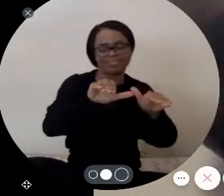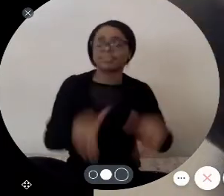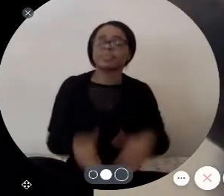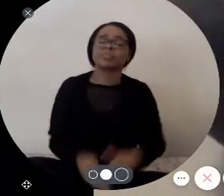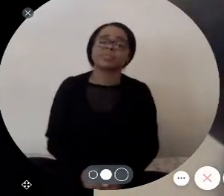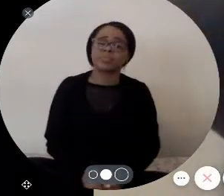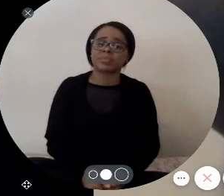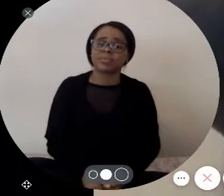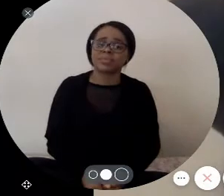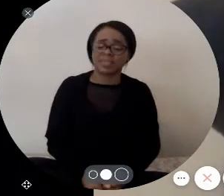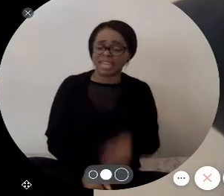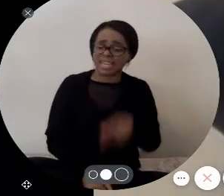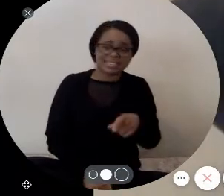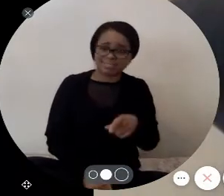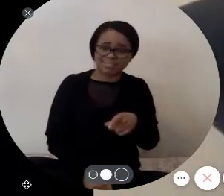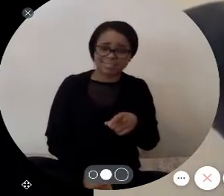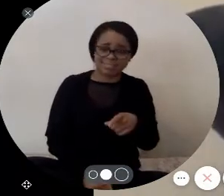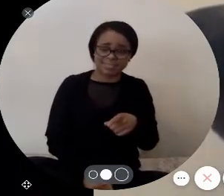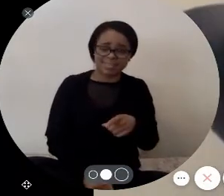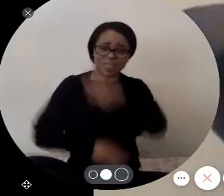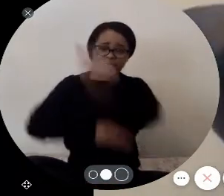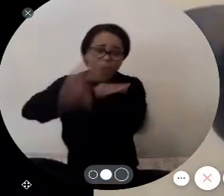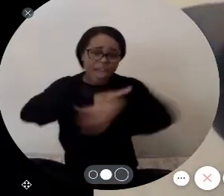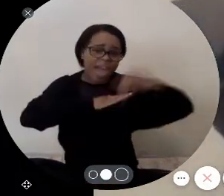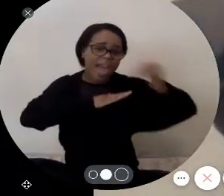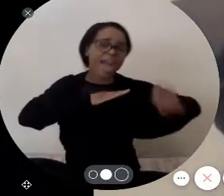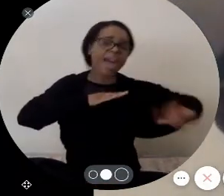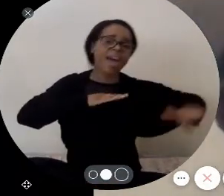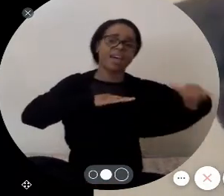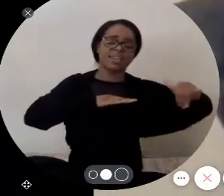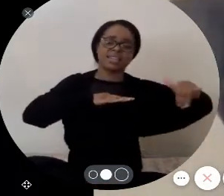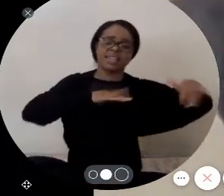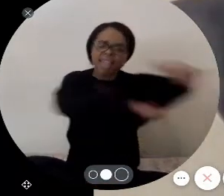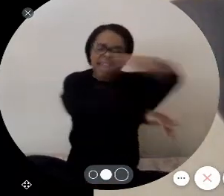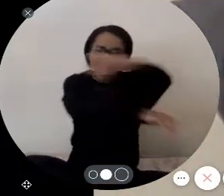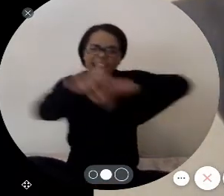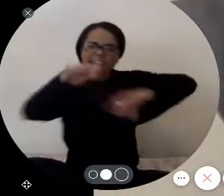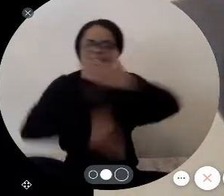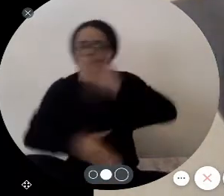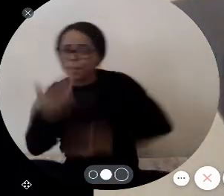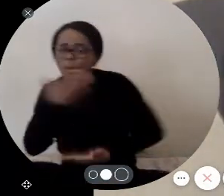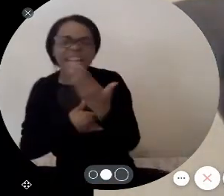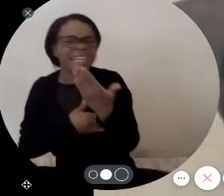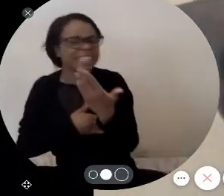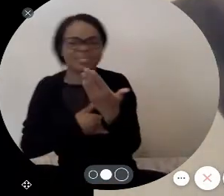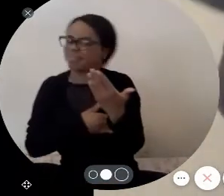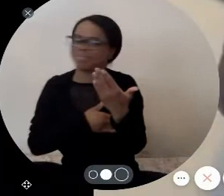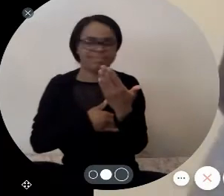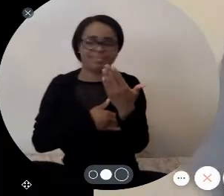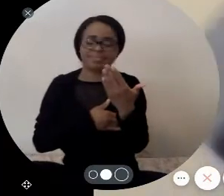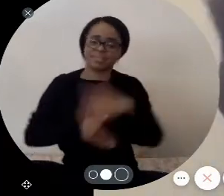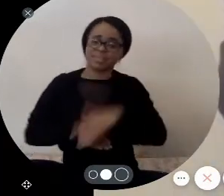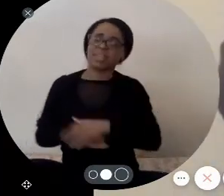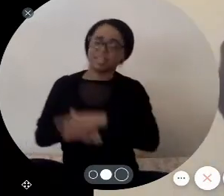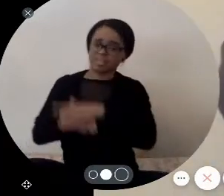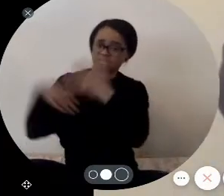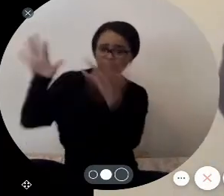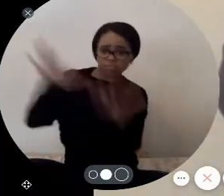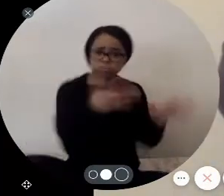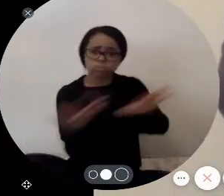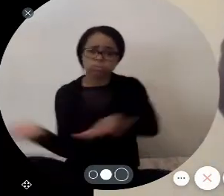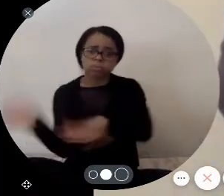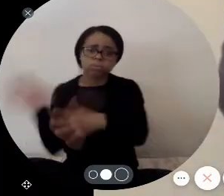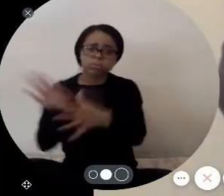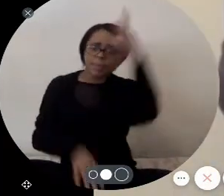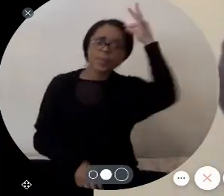She didn't wish good morning to the well in the salty air as the sun warmed her skin and the wind blew her hair.